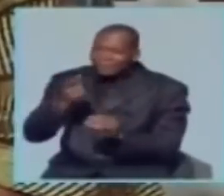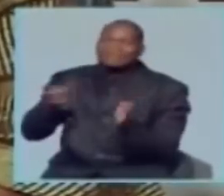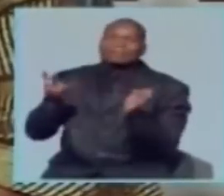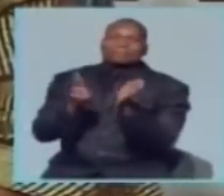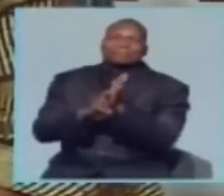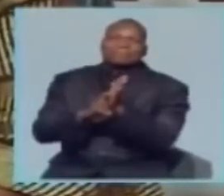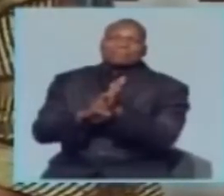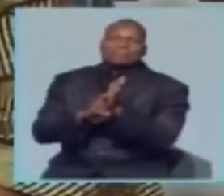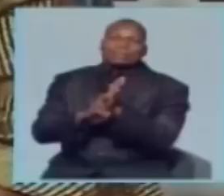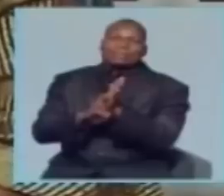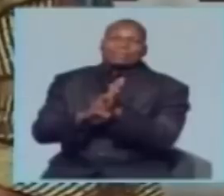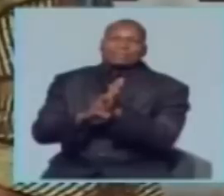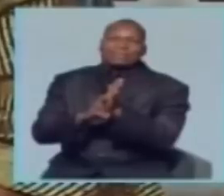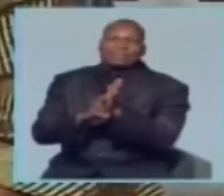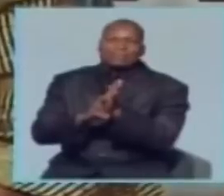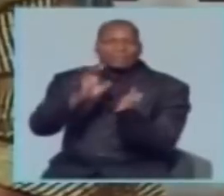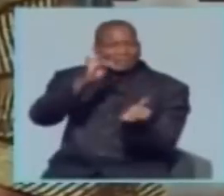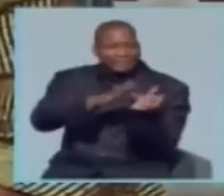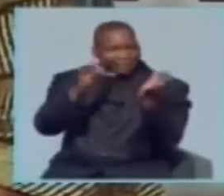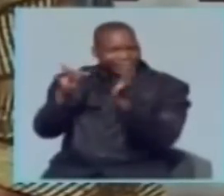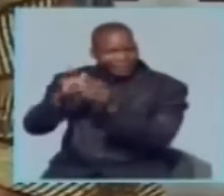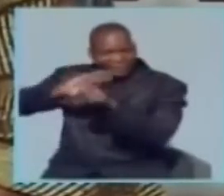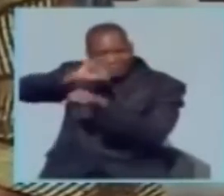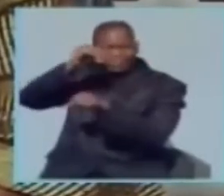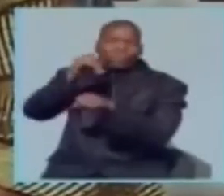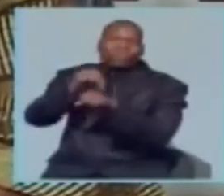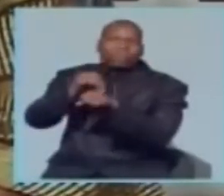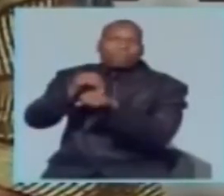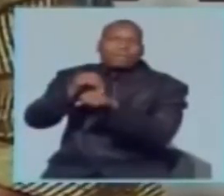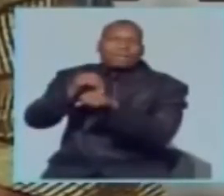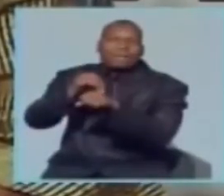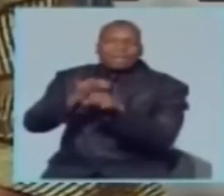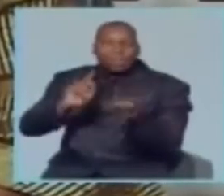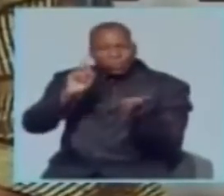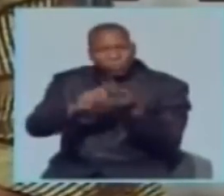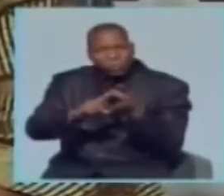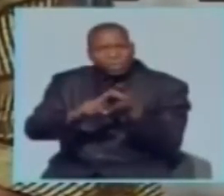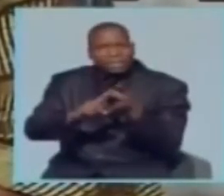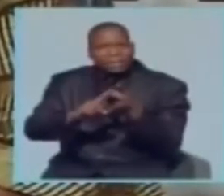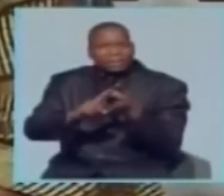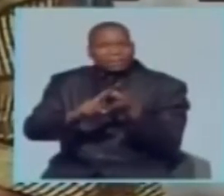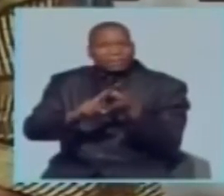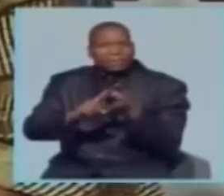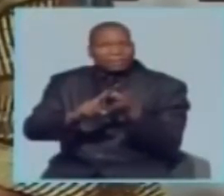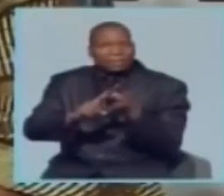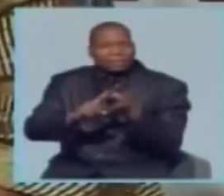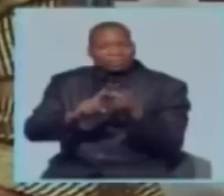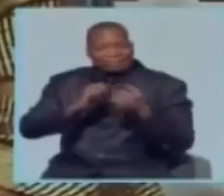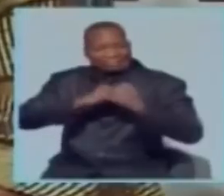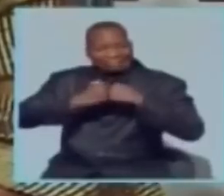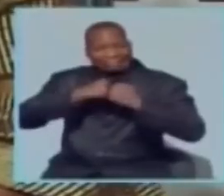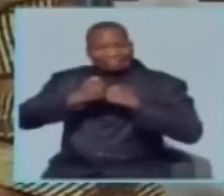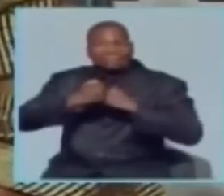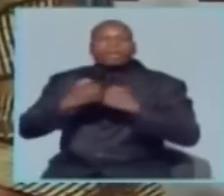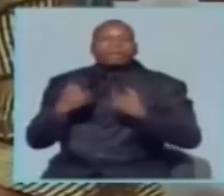our commitment as a Christian nation, but also that when you experience challenges,